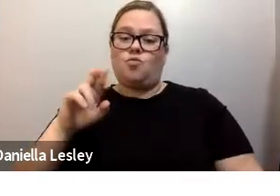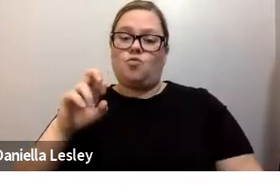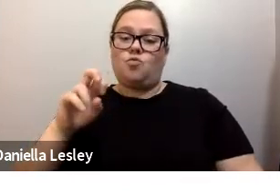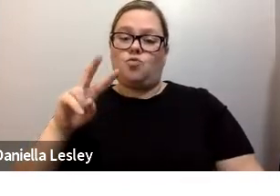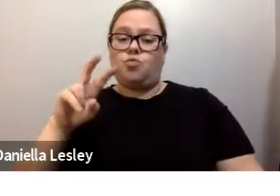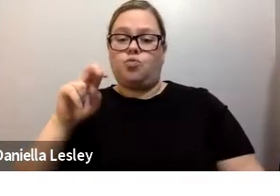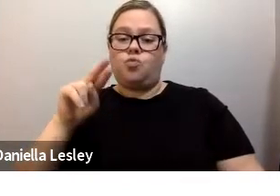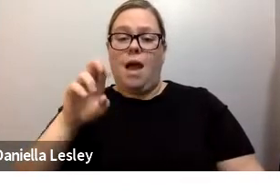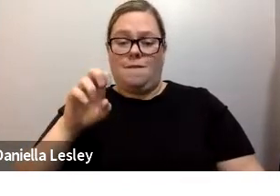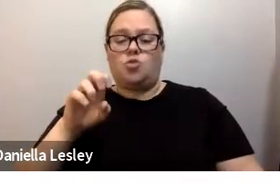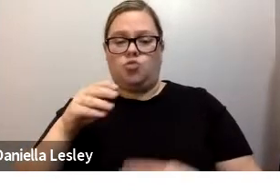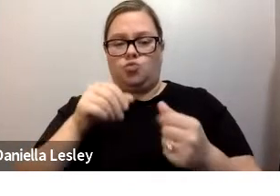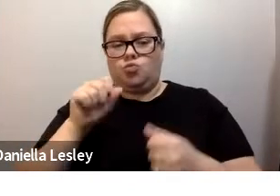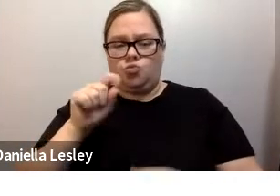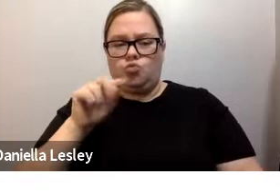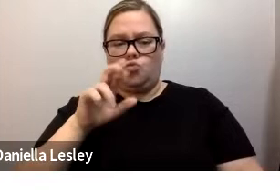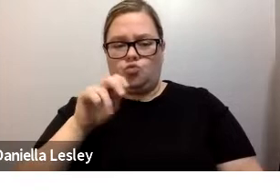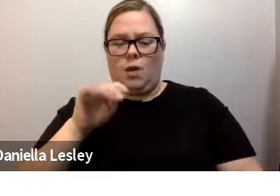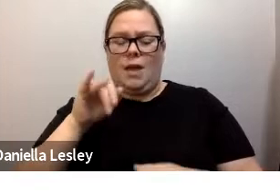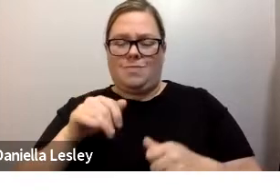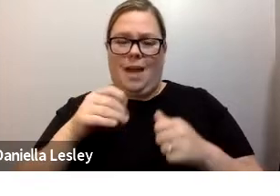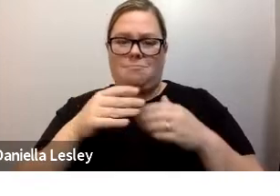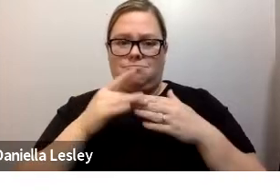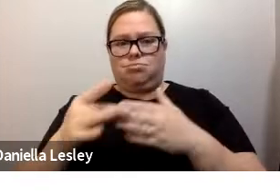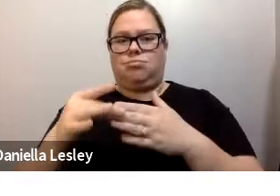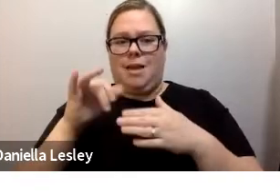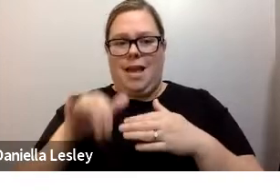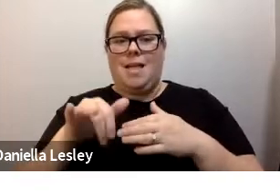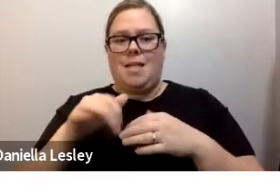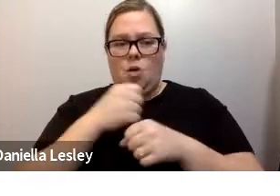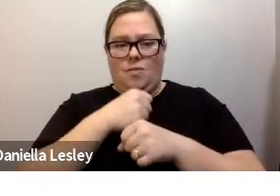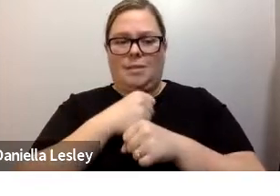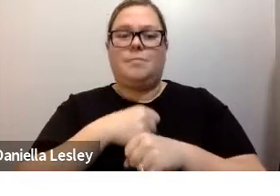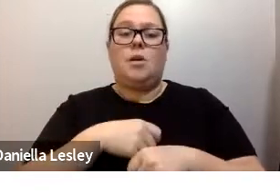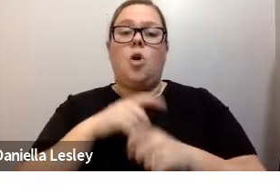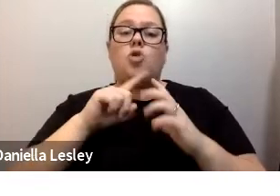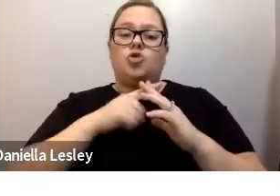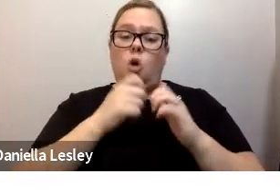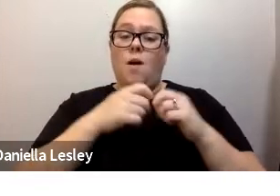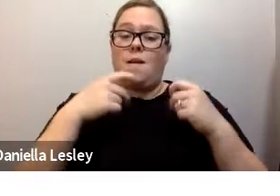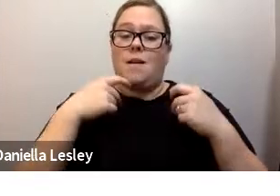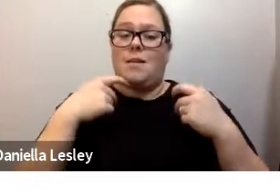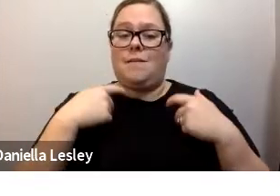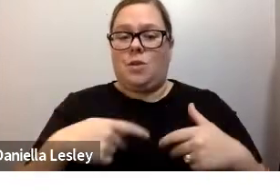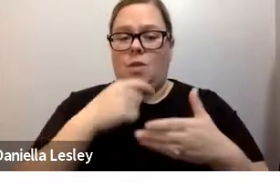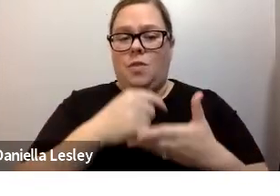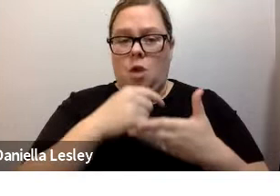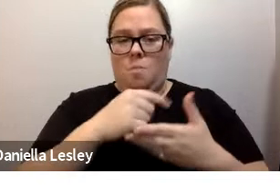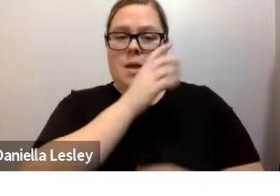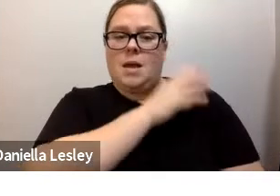the commercialization of a product. We started off in physical therapy clinics, like I said. The use case there being mainly